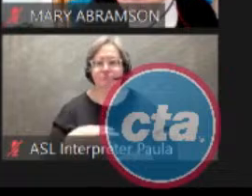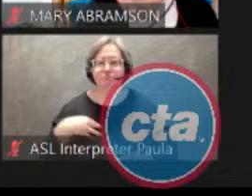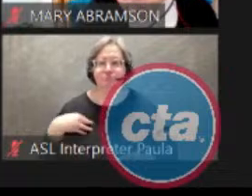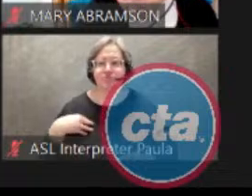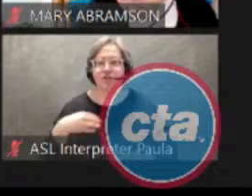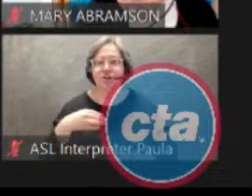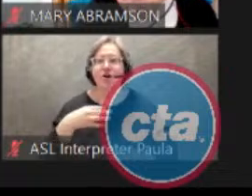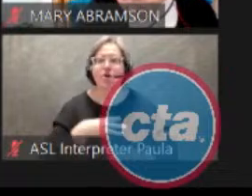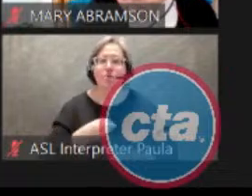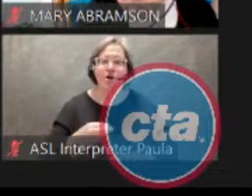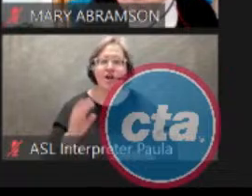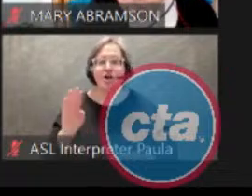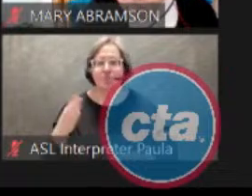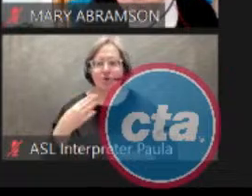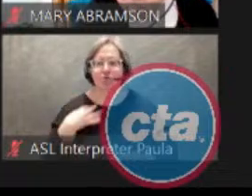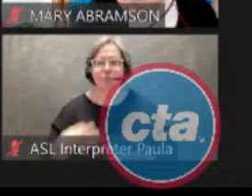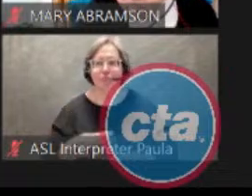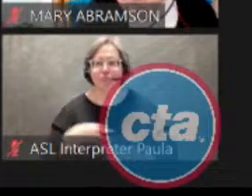check shirt.